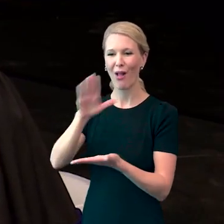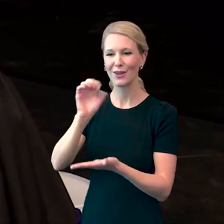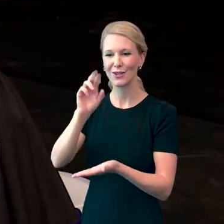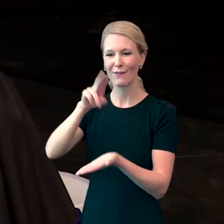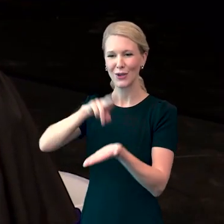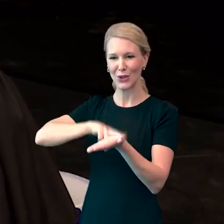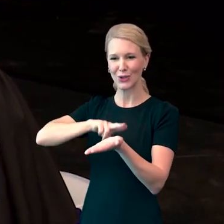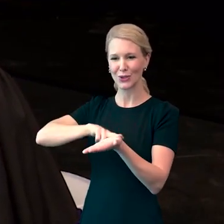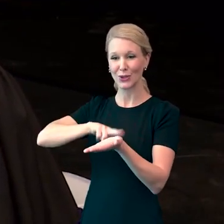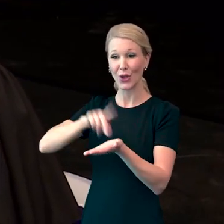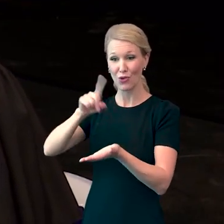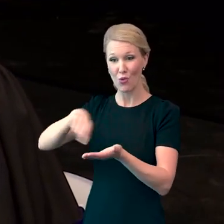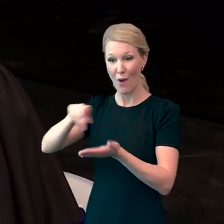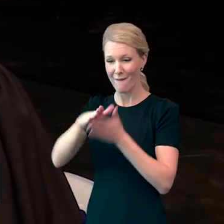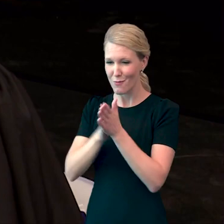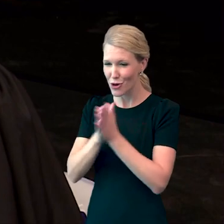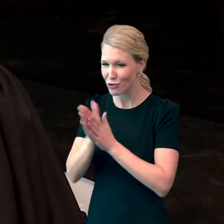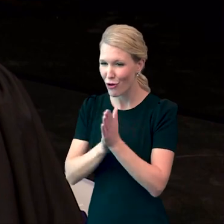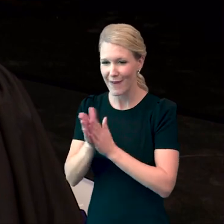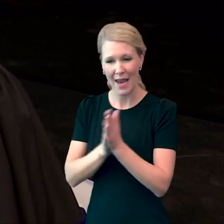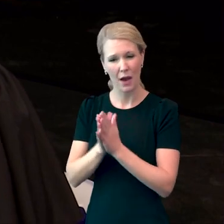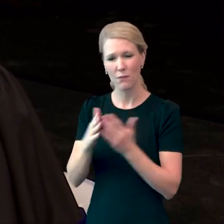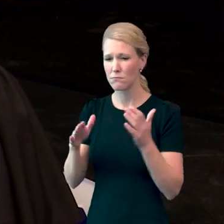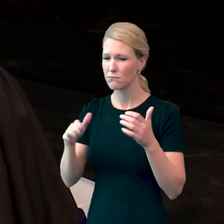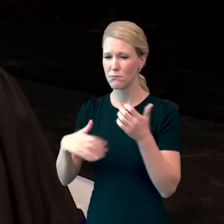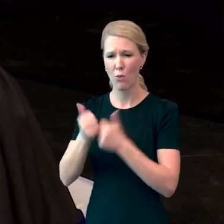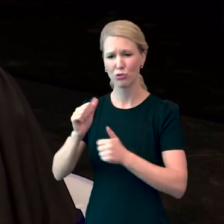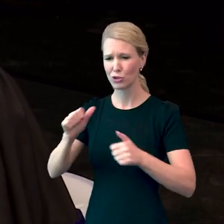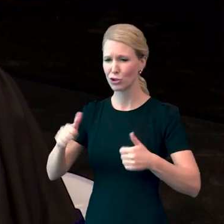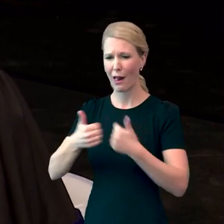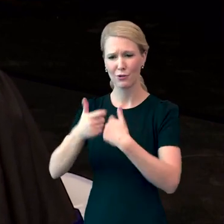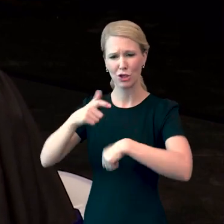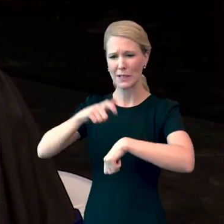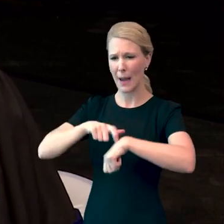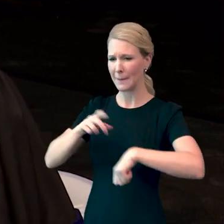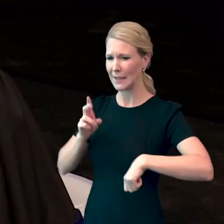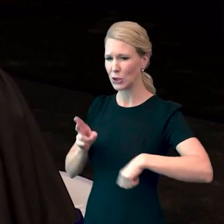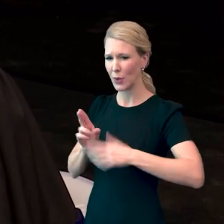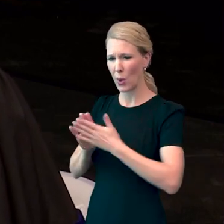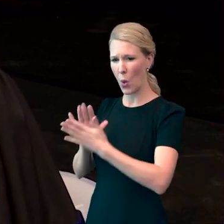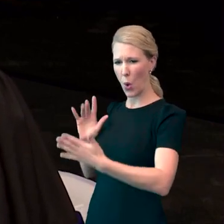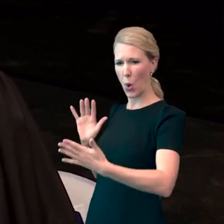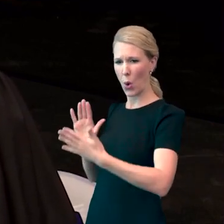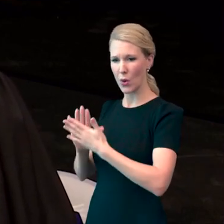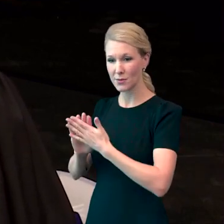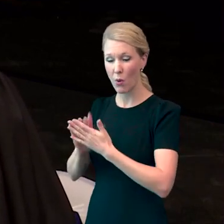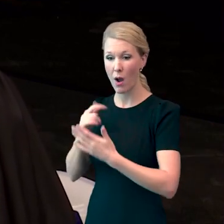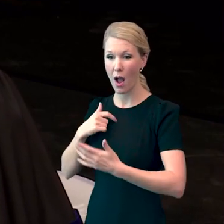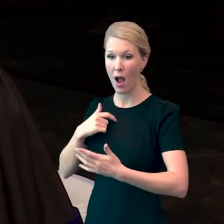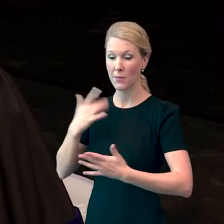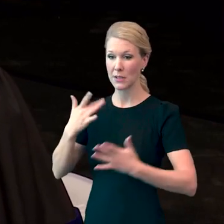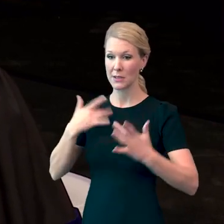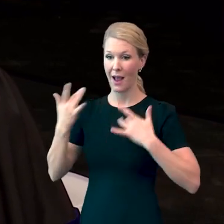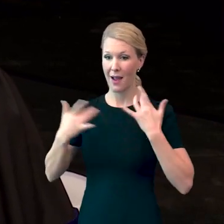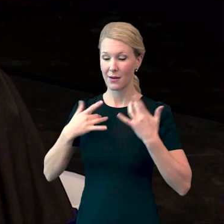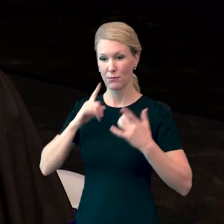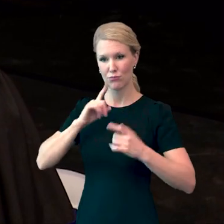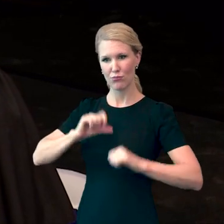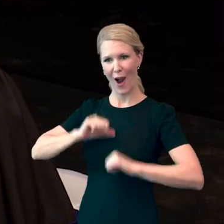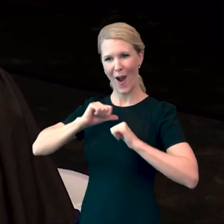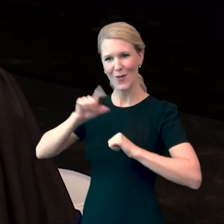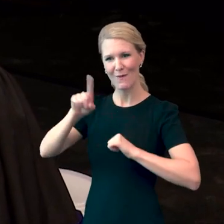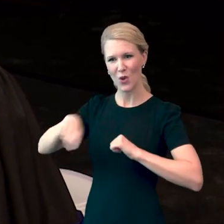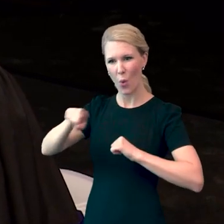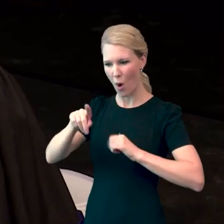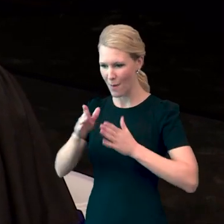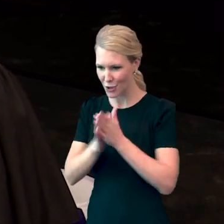College of Nursing graduates. You have persevered through one of the most trying times in our memory, and you have triumphed. I couldn't be more proud